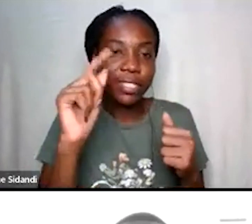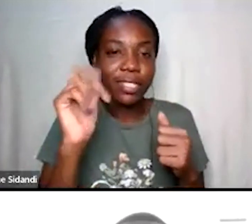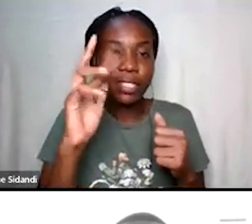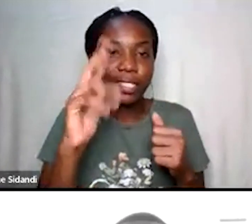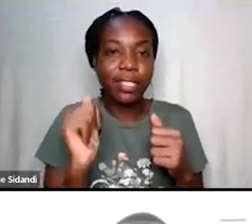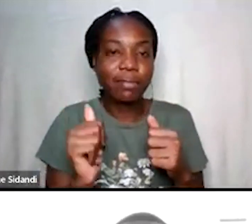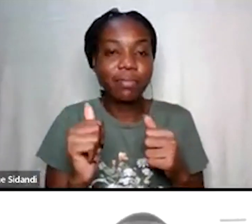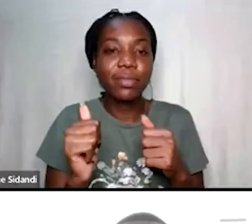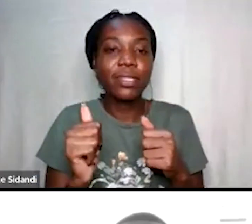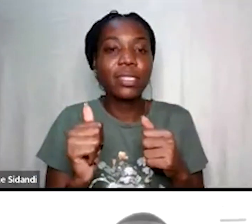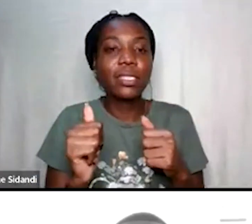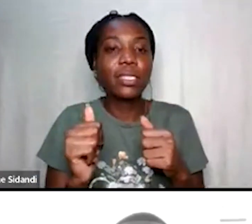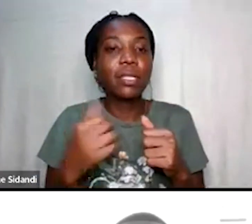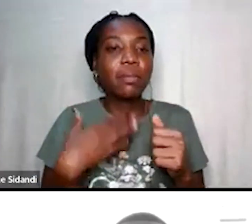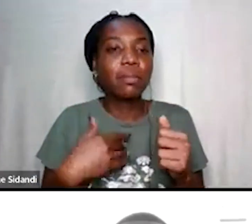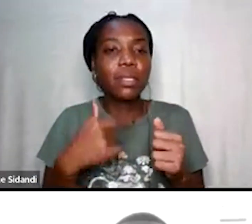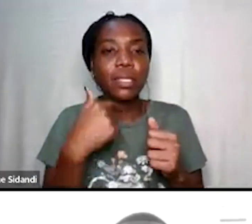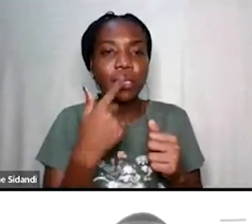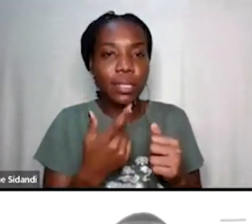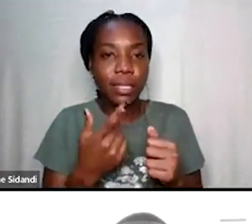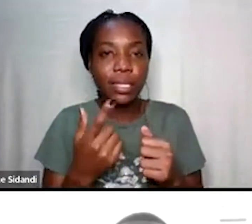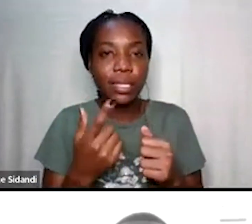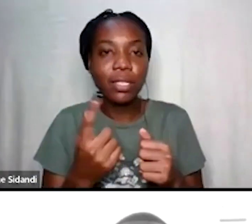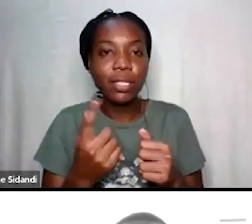I said one day that